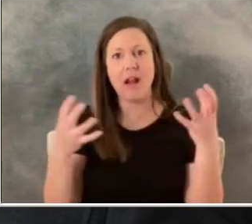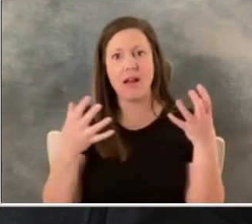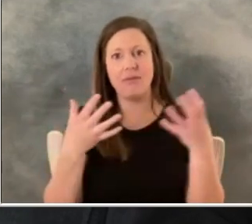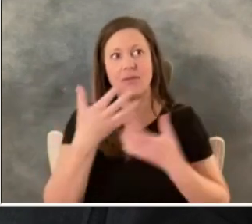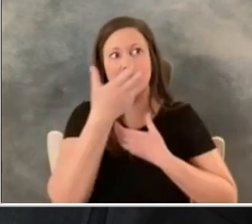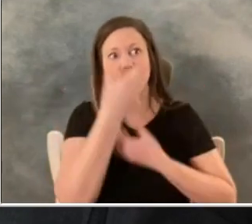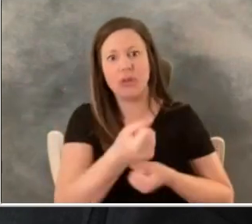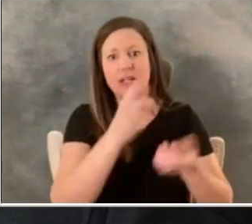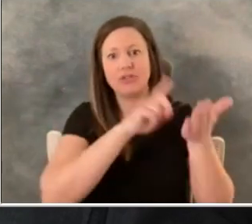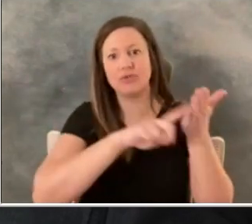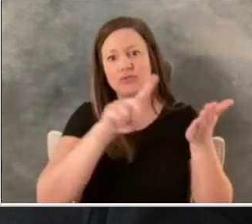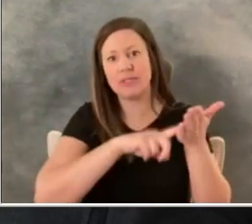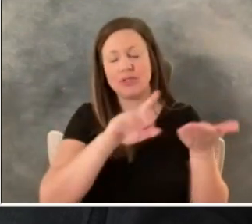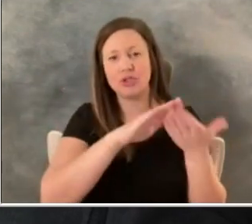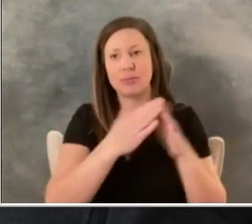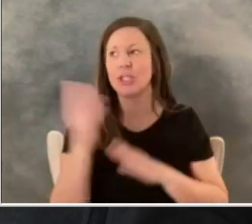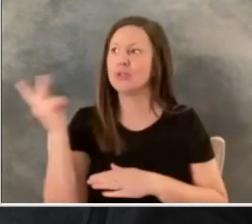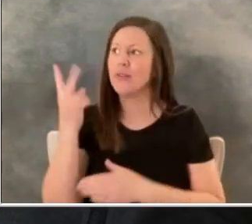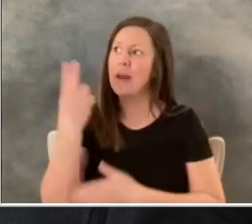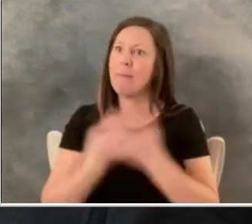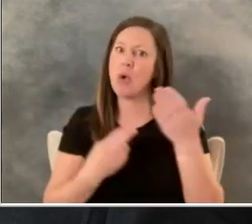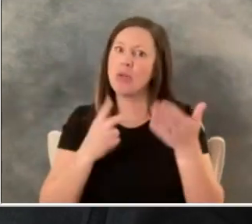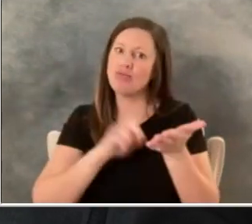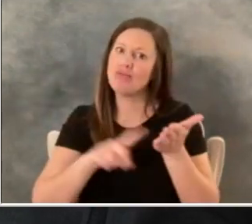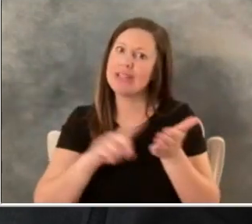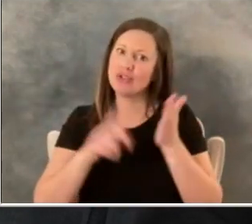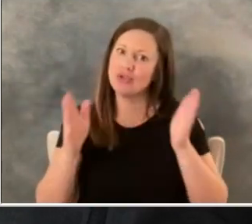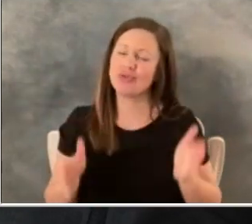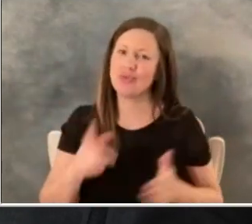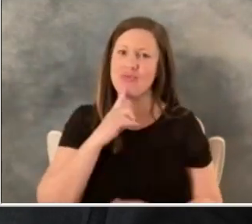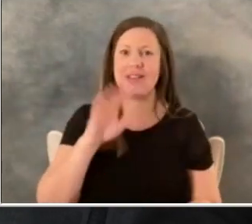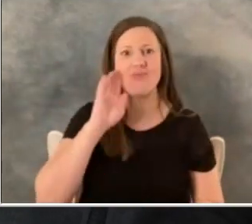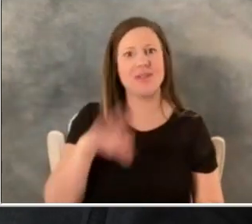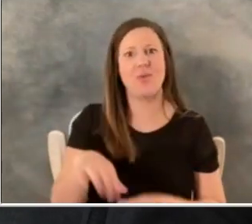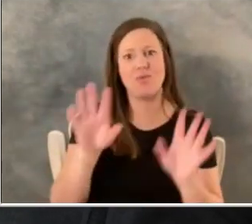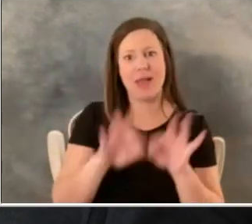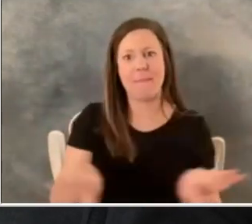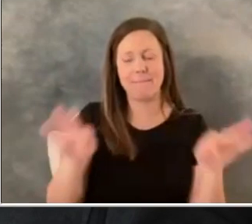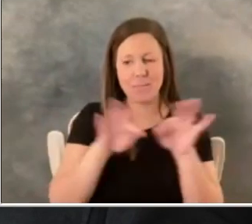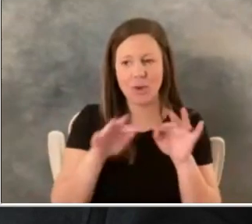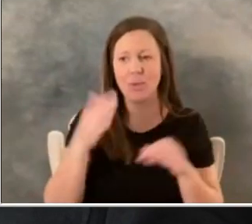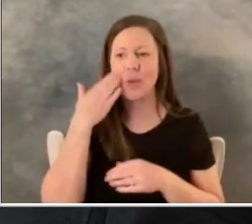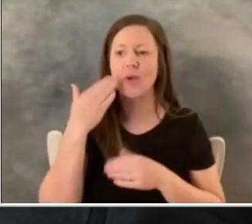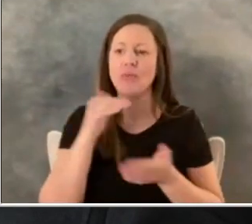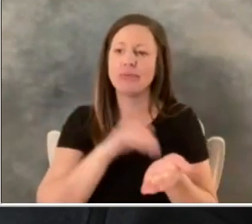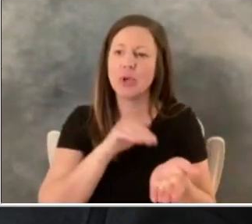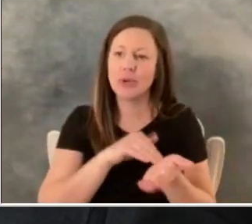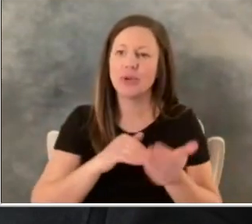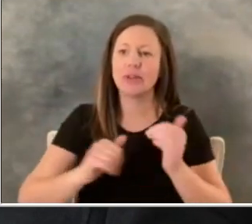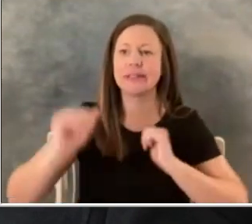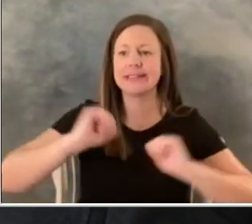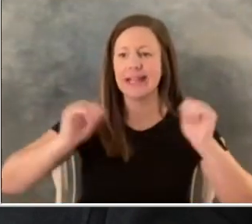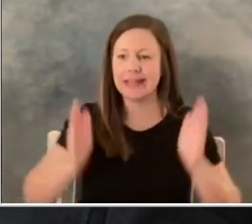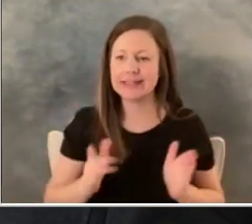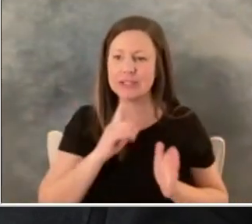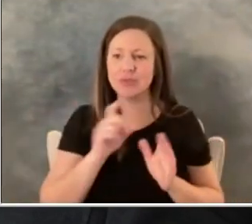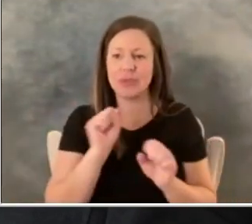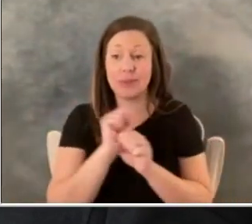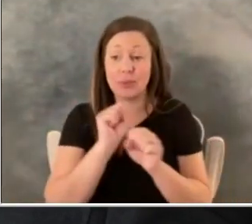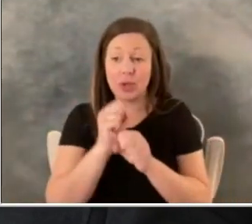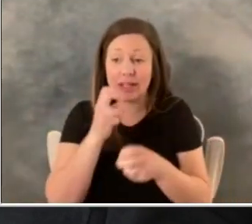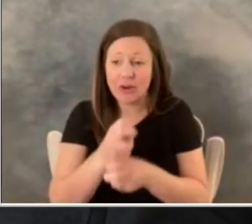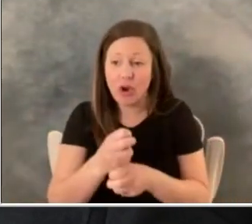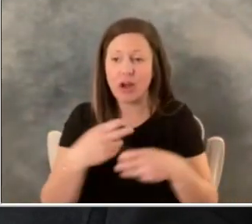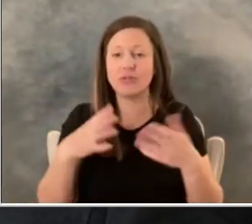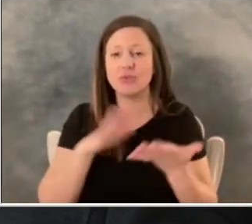both researchers, so we see the importance of that. We know that there's doctors, scientists working really hard at coming up with new